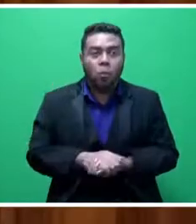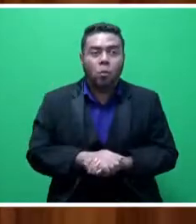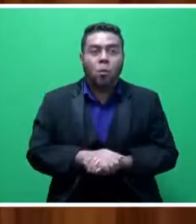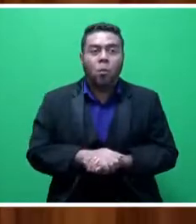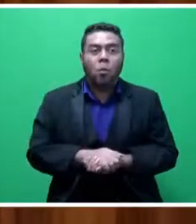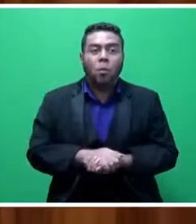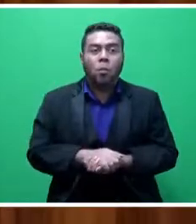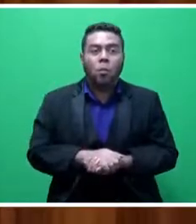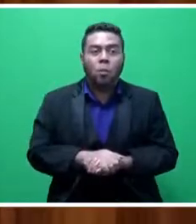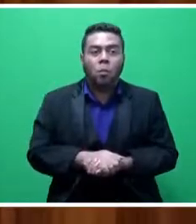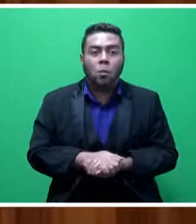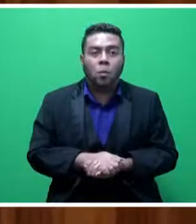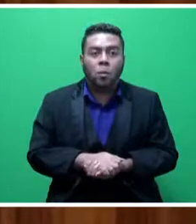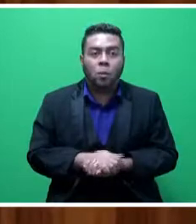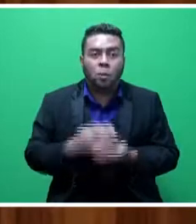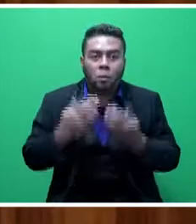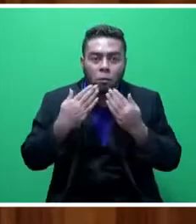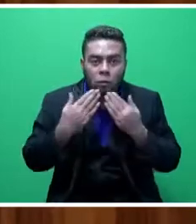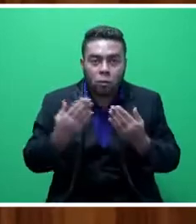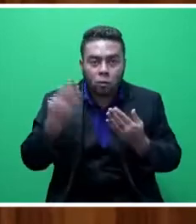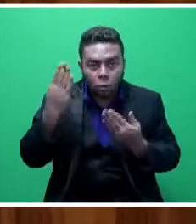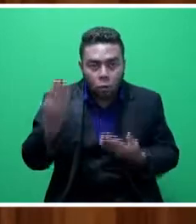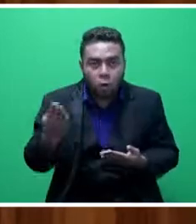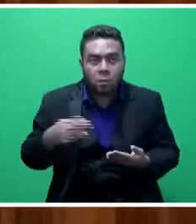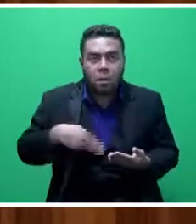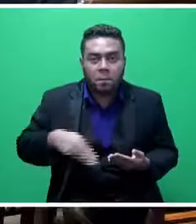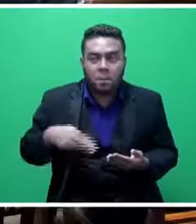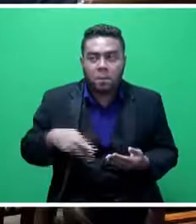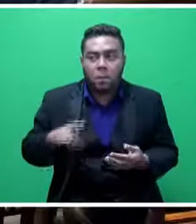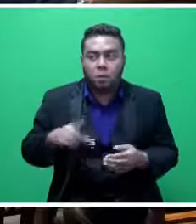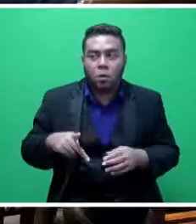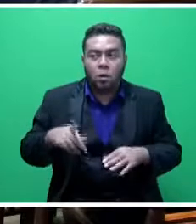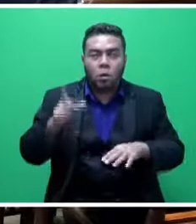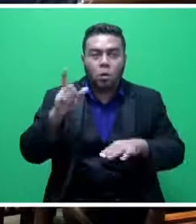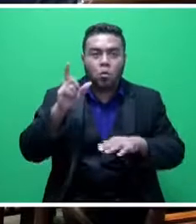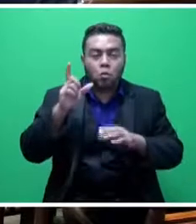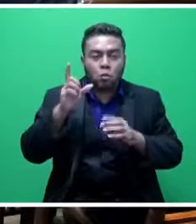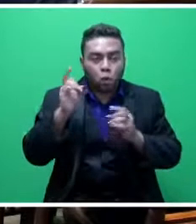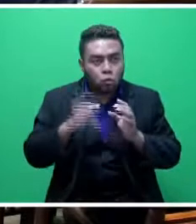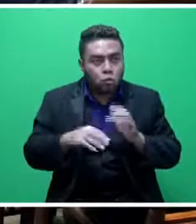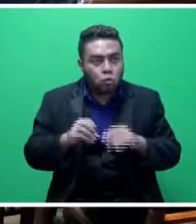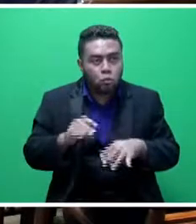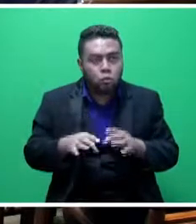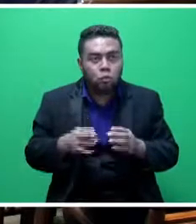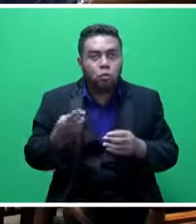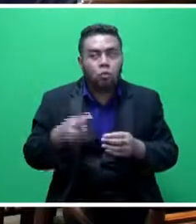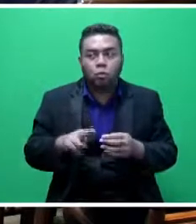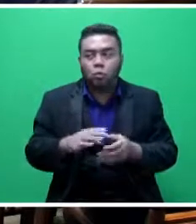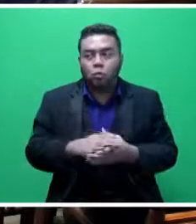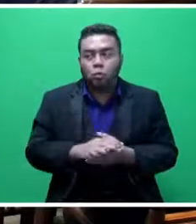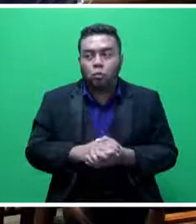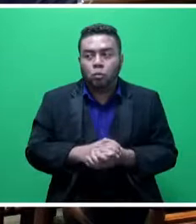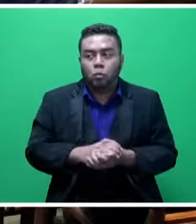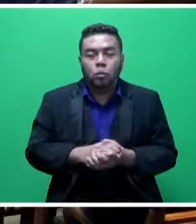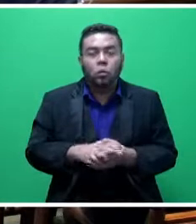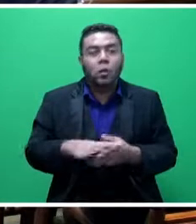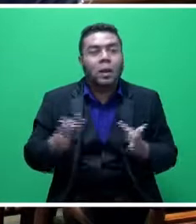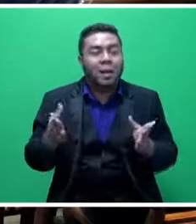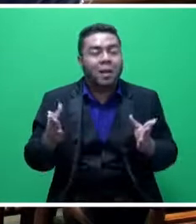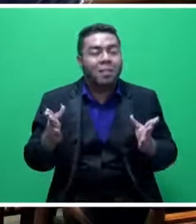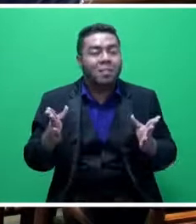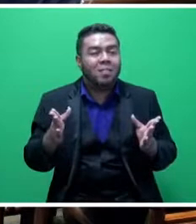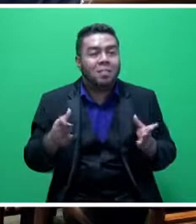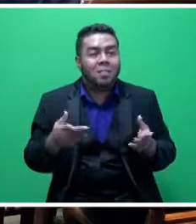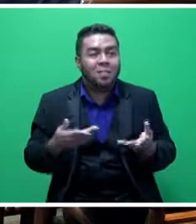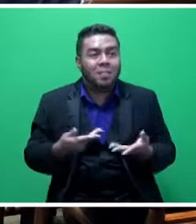Honourable Member for her contribution to the debate. And I give the floor to the Honourable Attorney